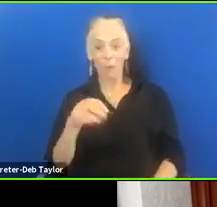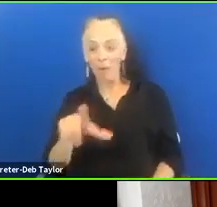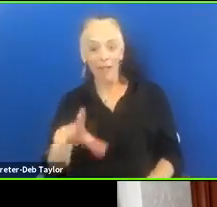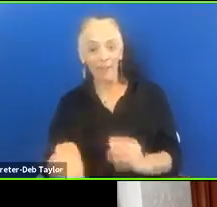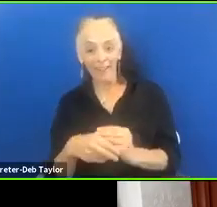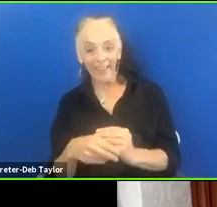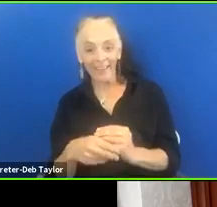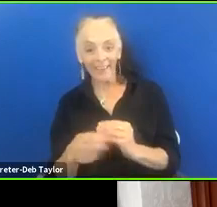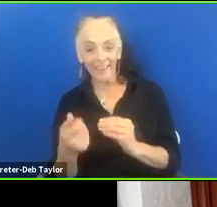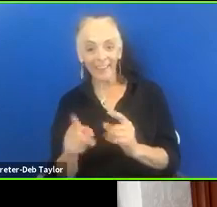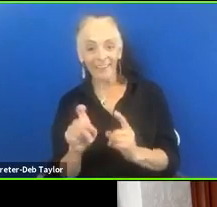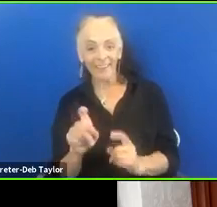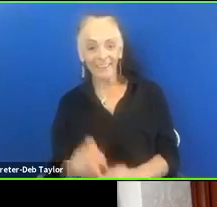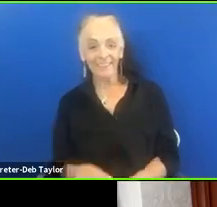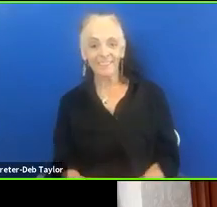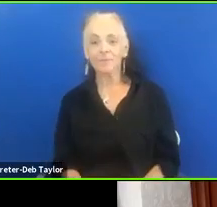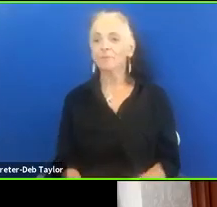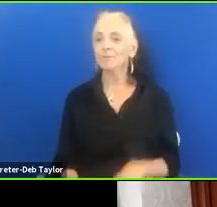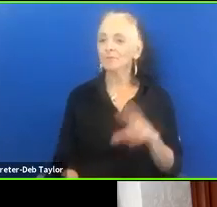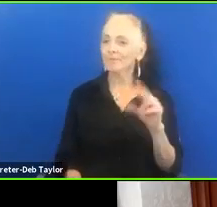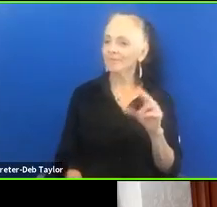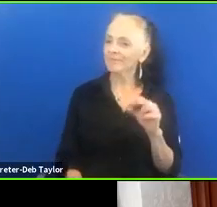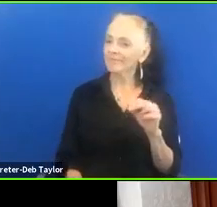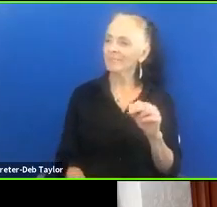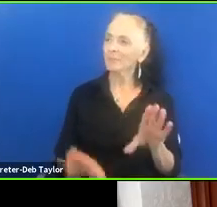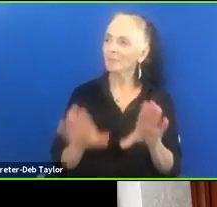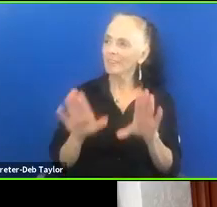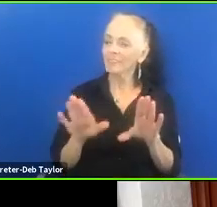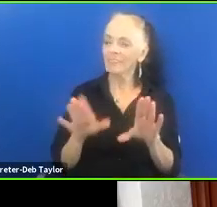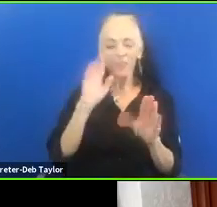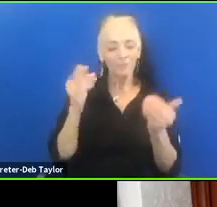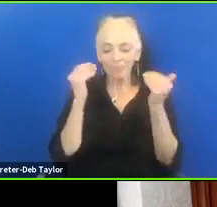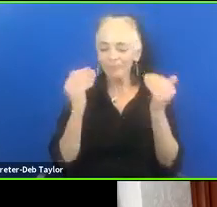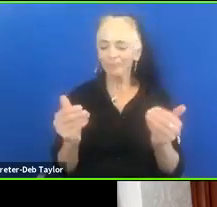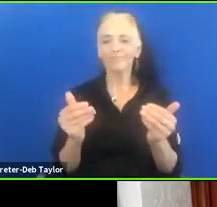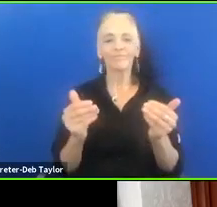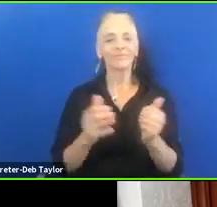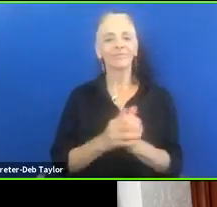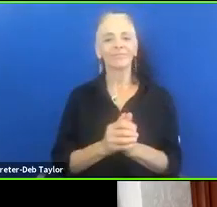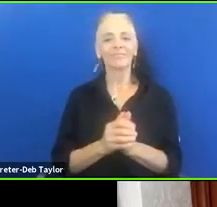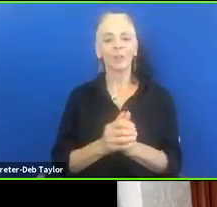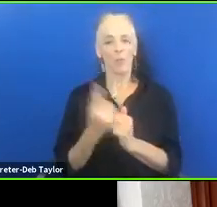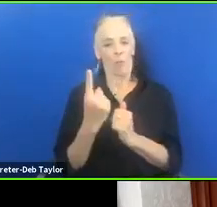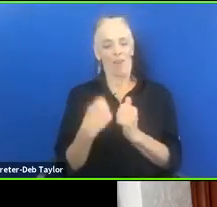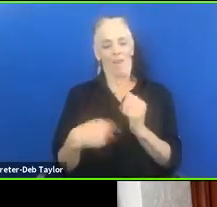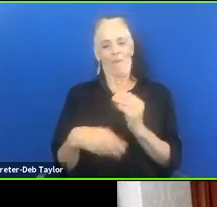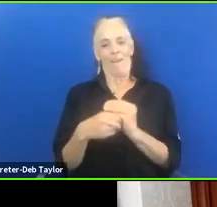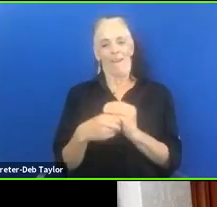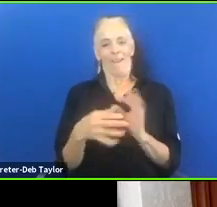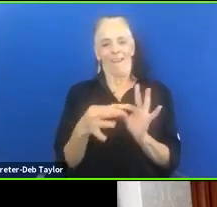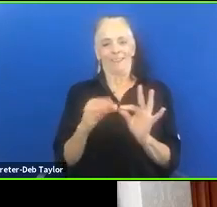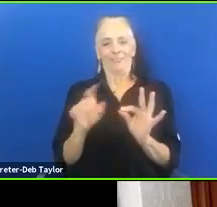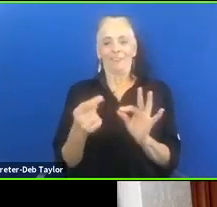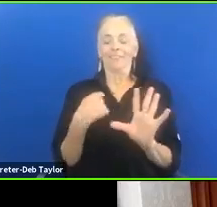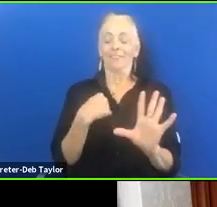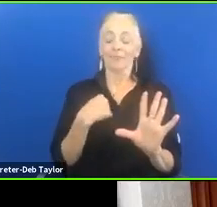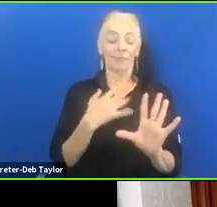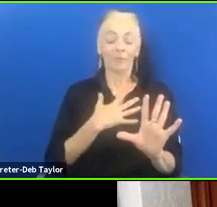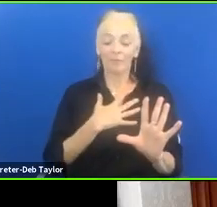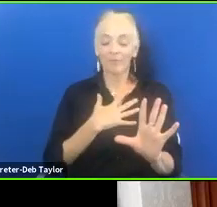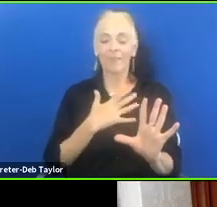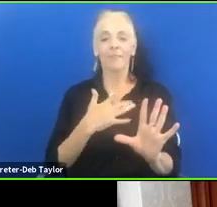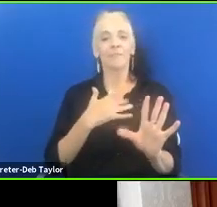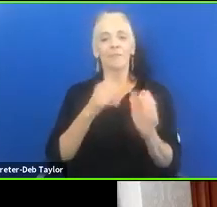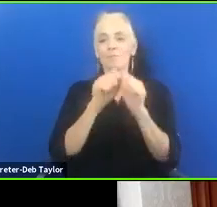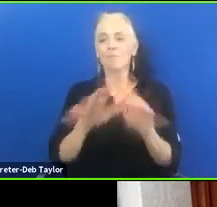else? No, that's wonderful. I think we should dive right into it. The only thing I'll say is I am just really feeling